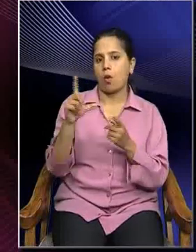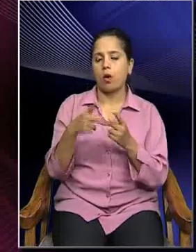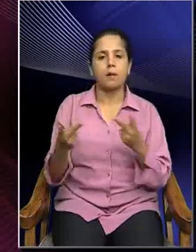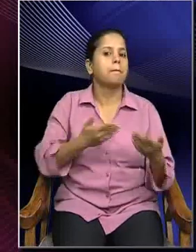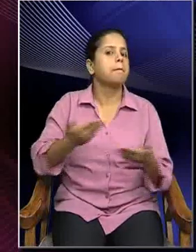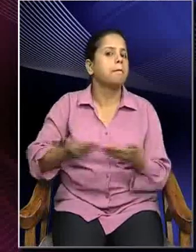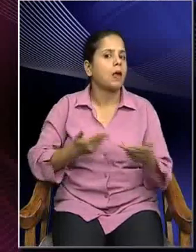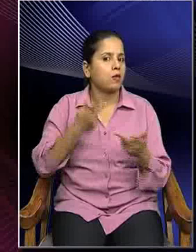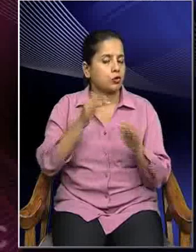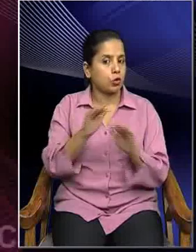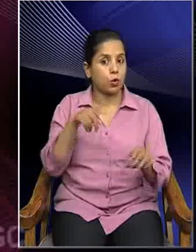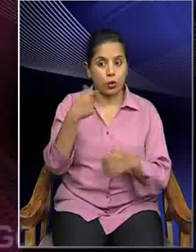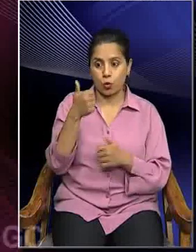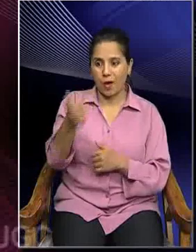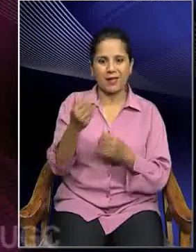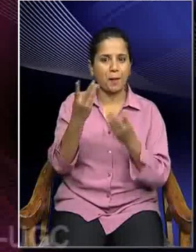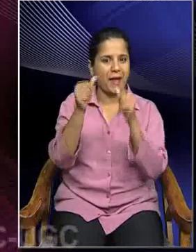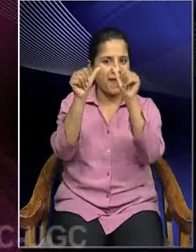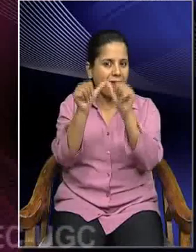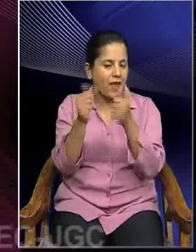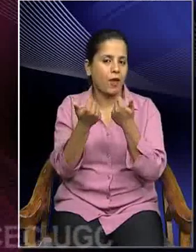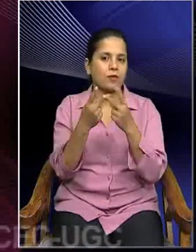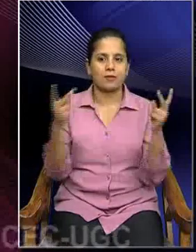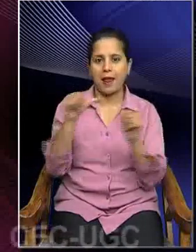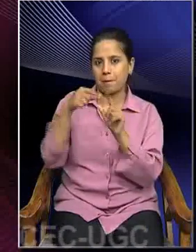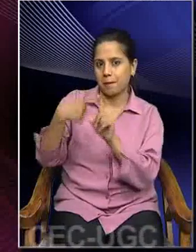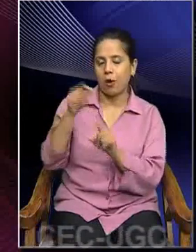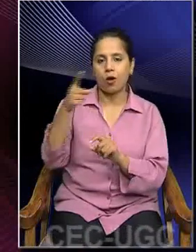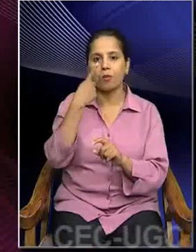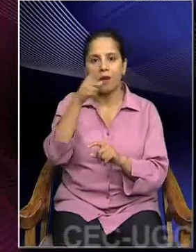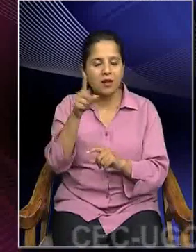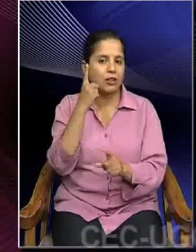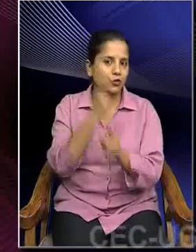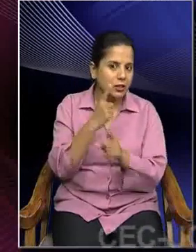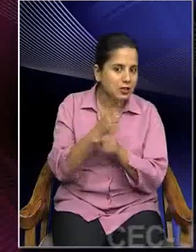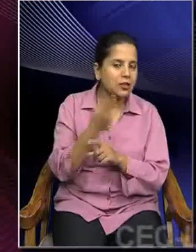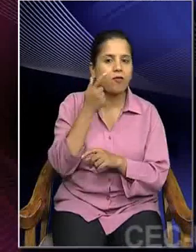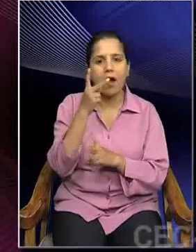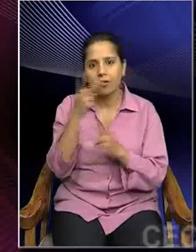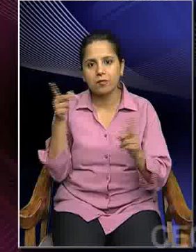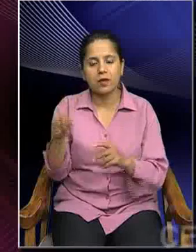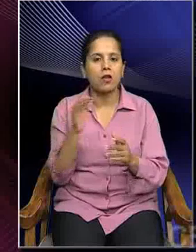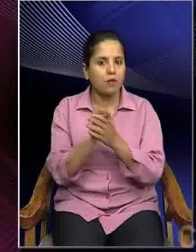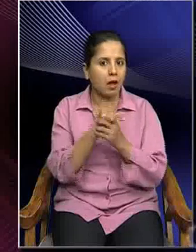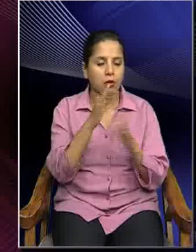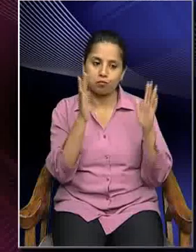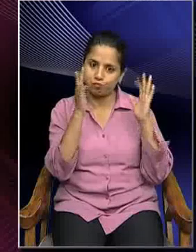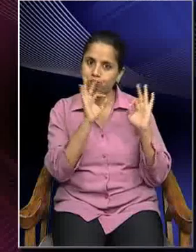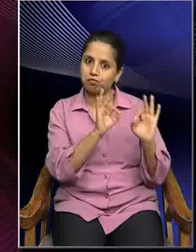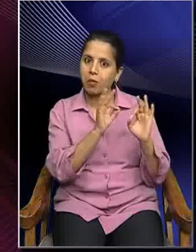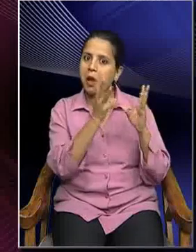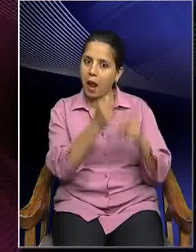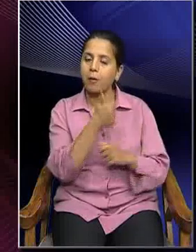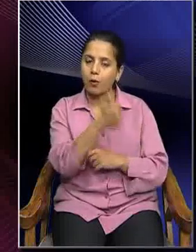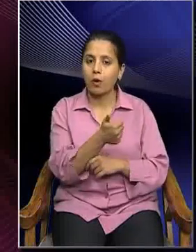child who gets good grades are appraised by parents, teachers and even friends. Now